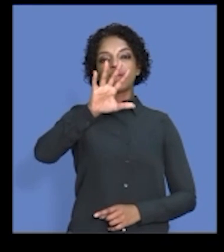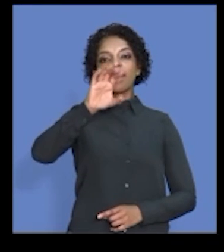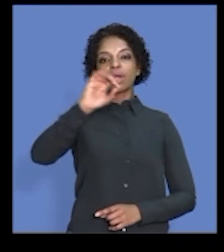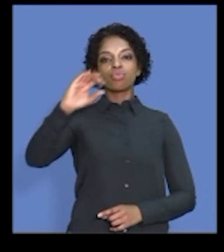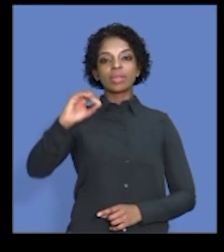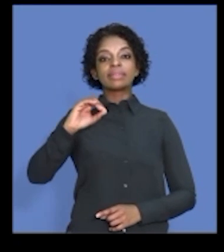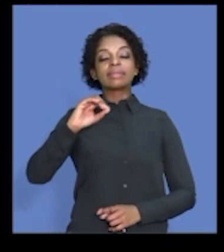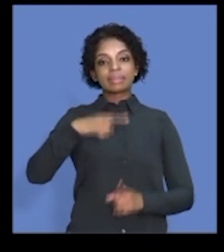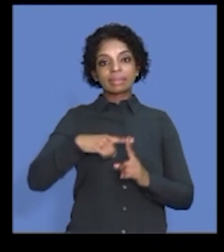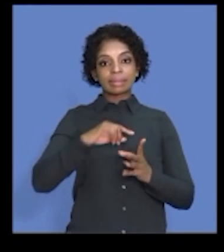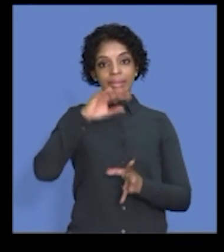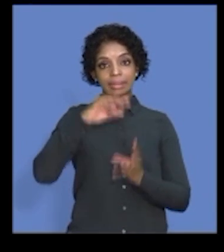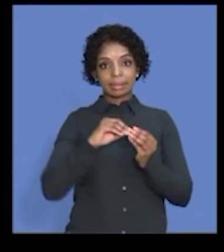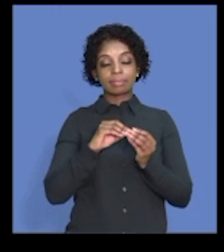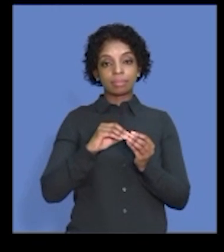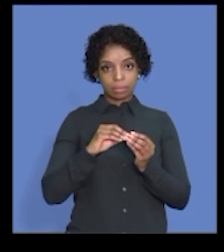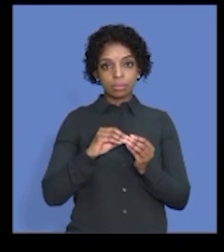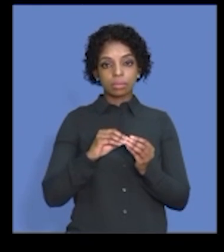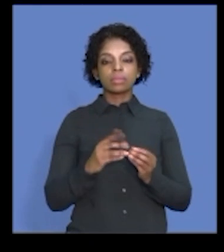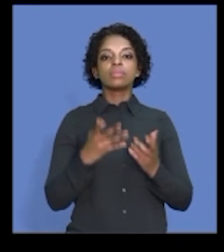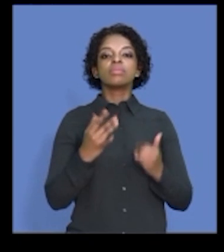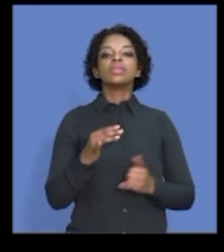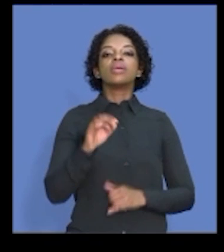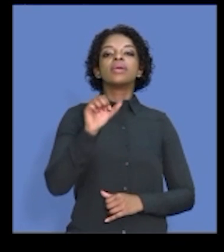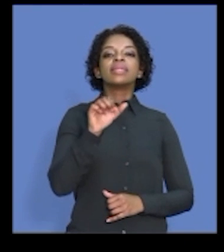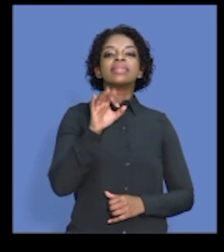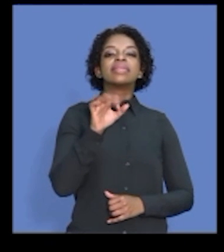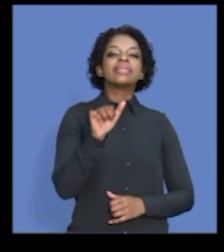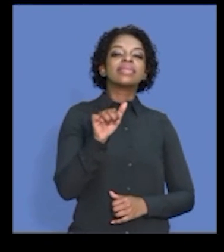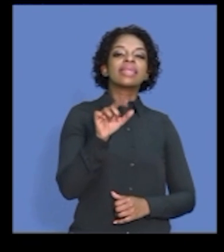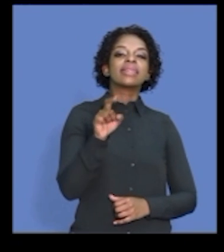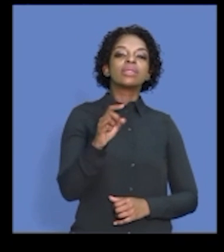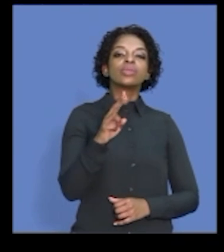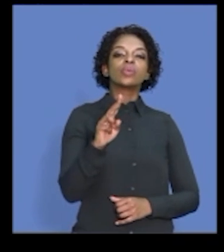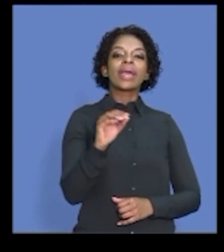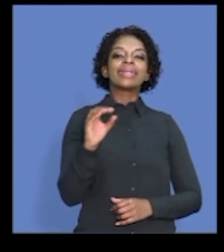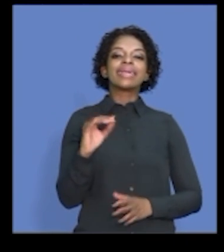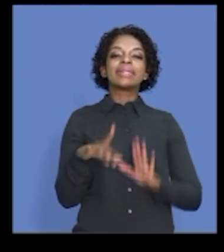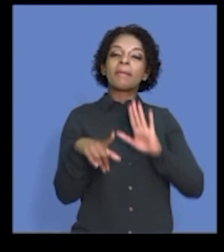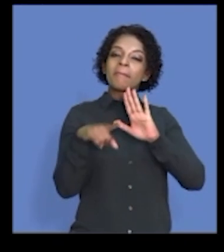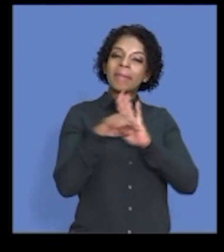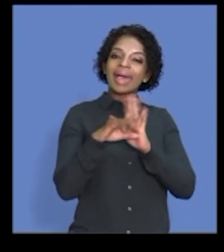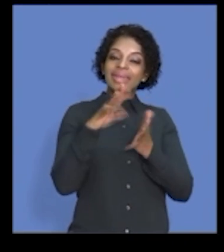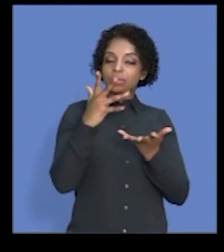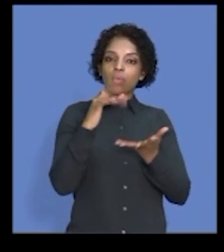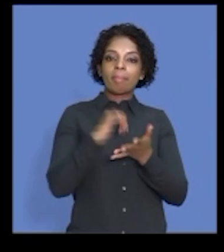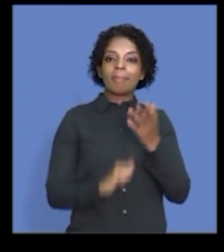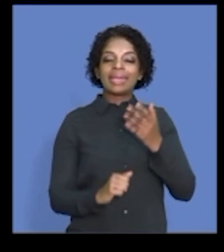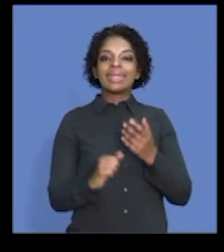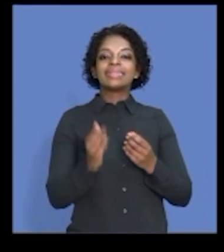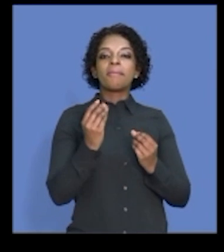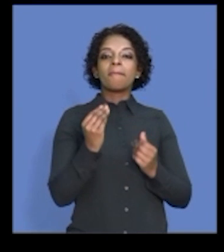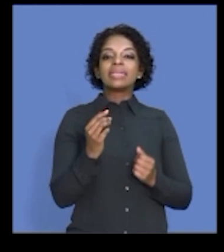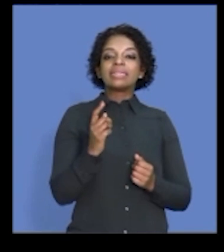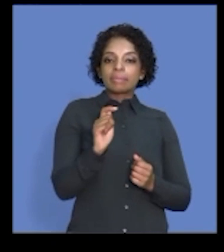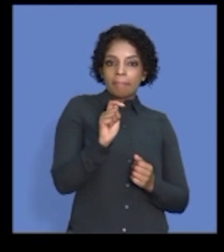And then take your 379,200 minus the interest component that you will be paying next year.